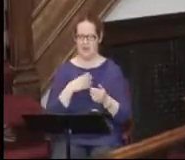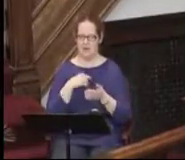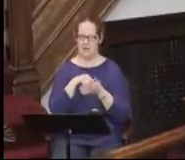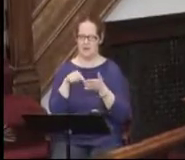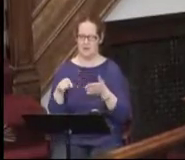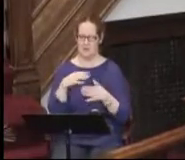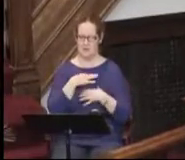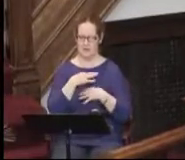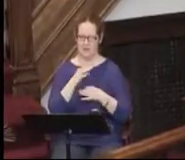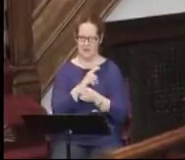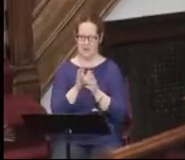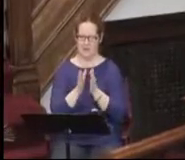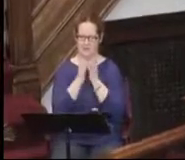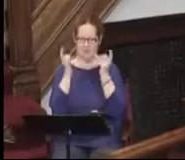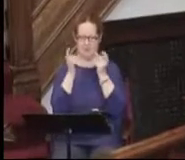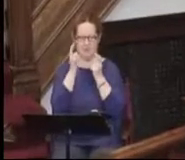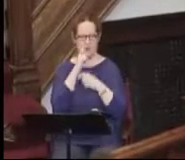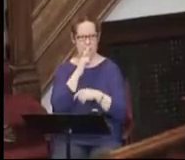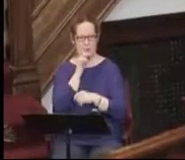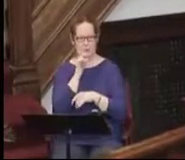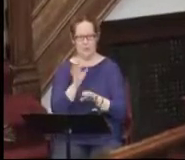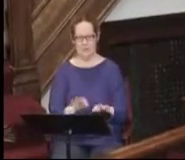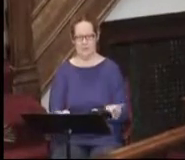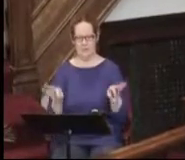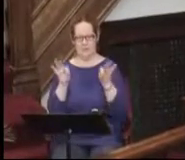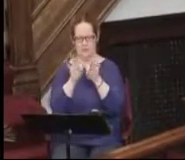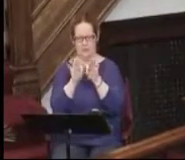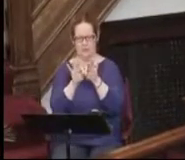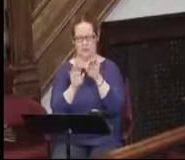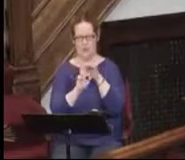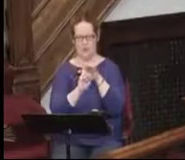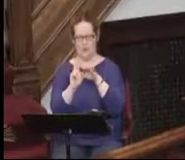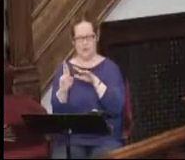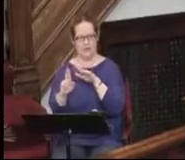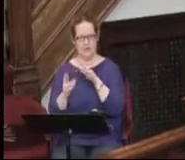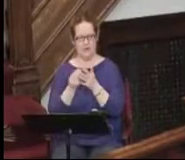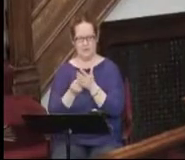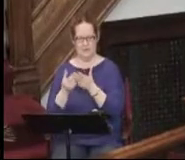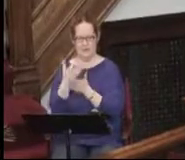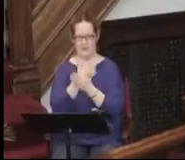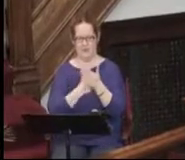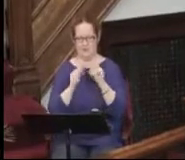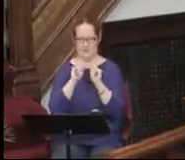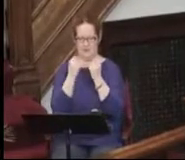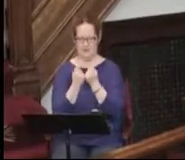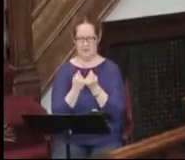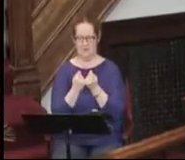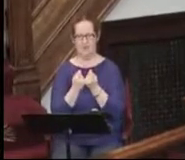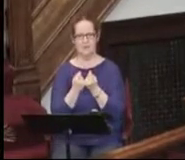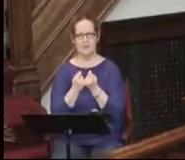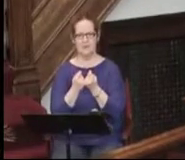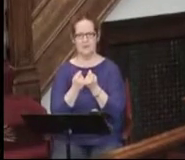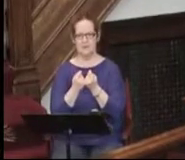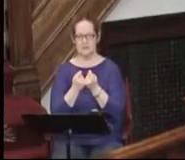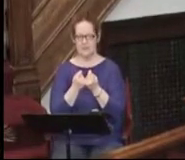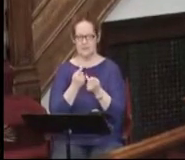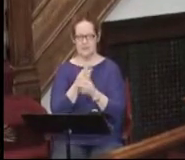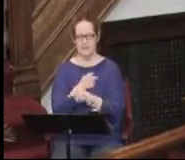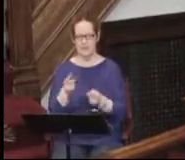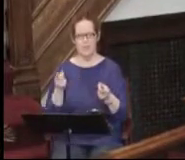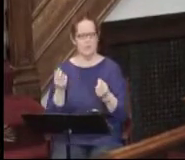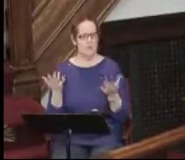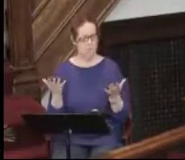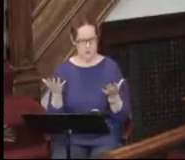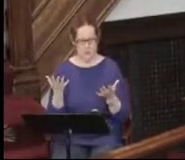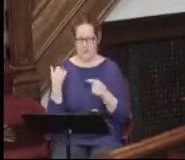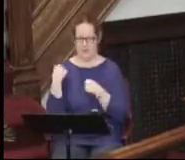we would like you to celebrate the important ministry of our refugee fundraising team. The refugee fundraising team has been